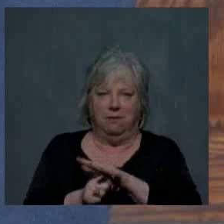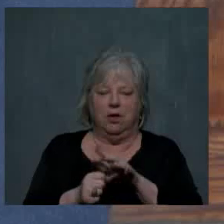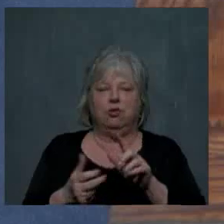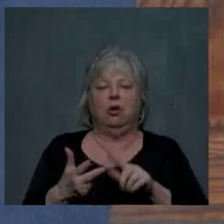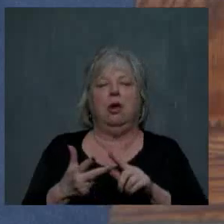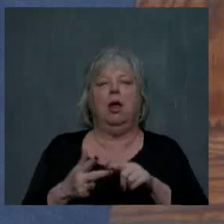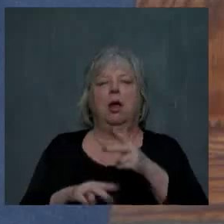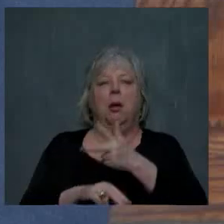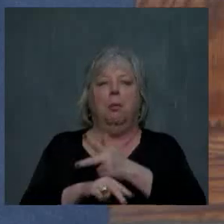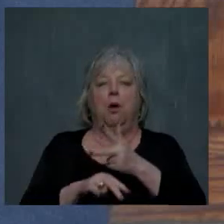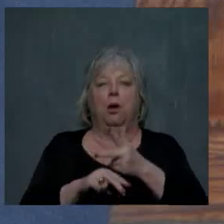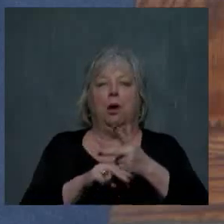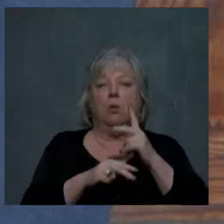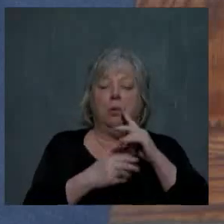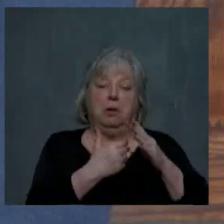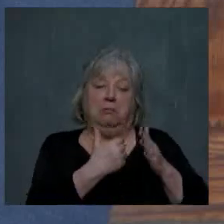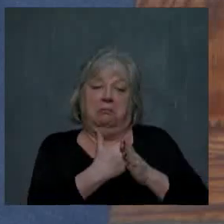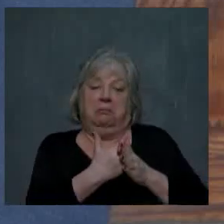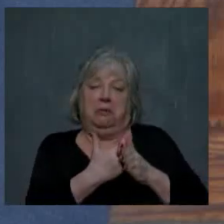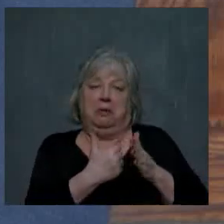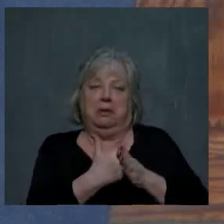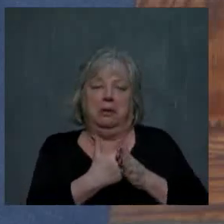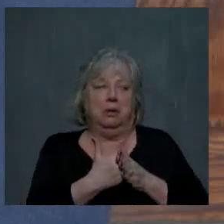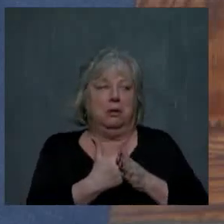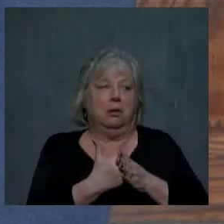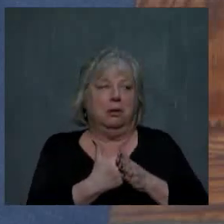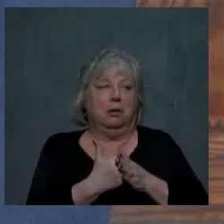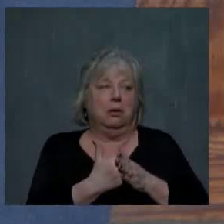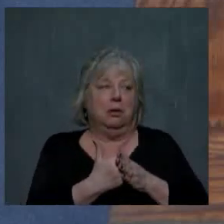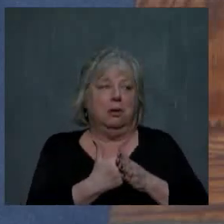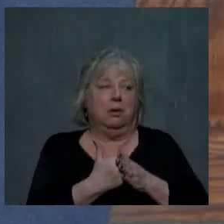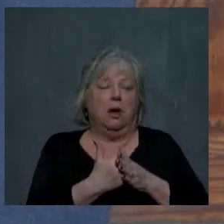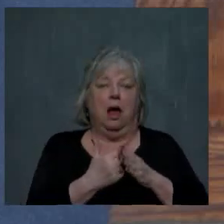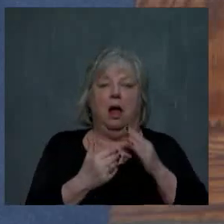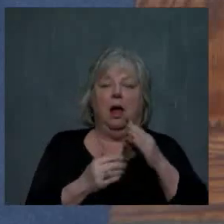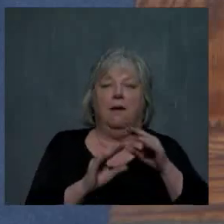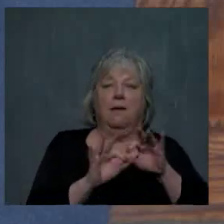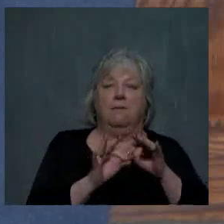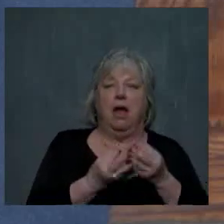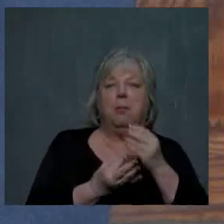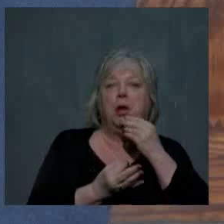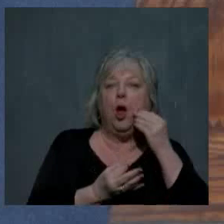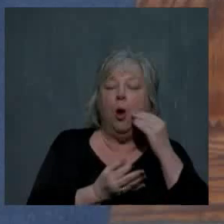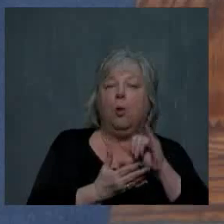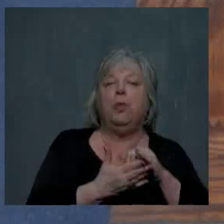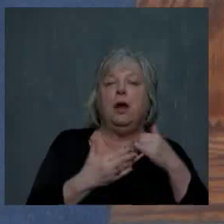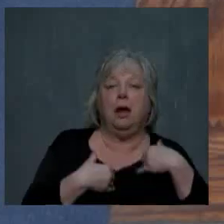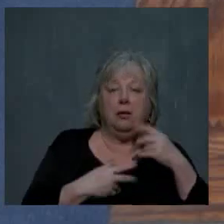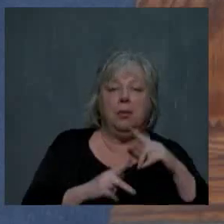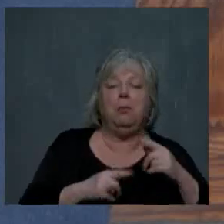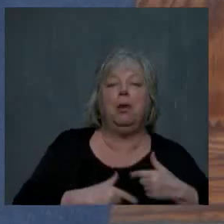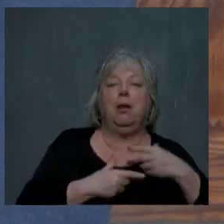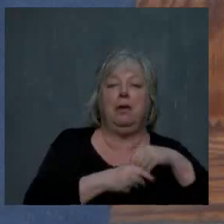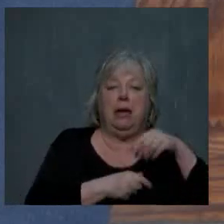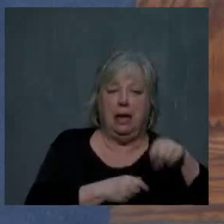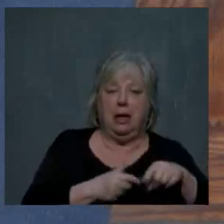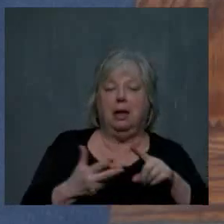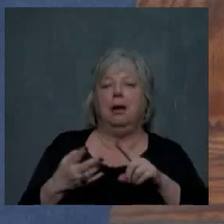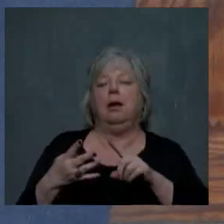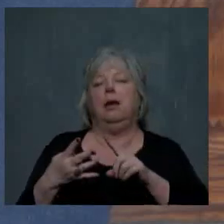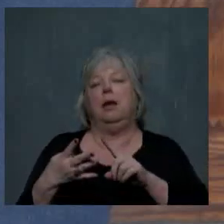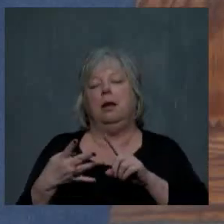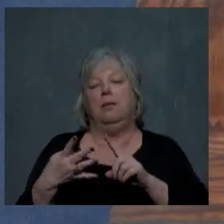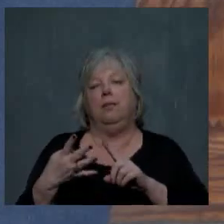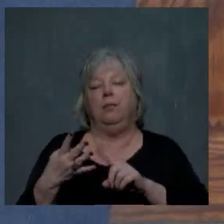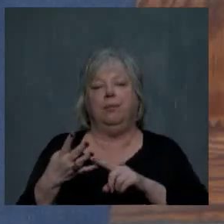be abutted to a lived-in family home. The requested hours of operation would be